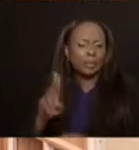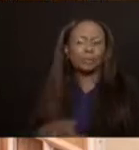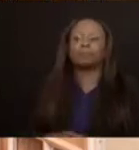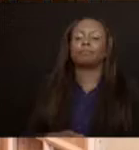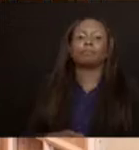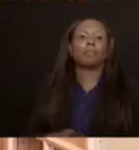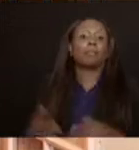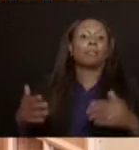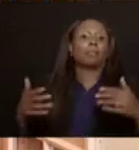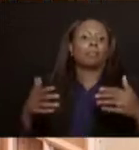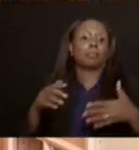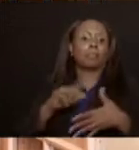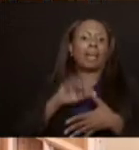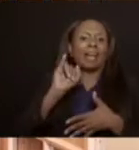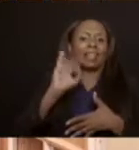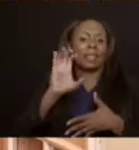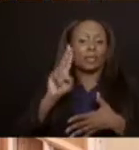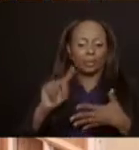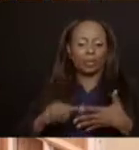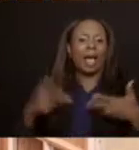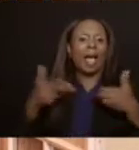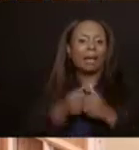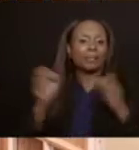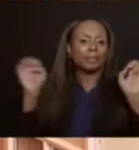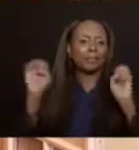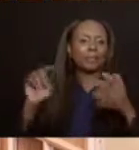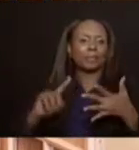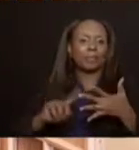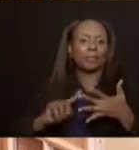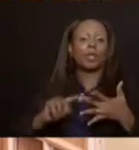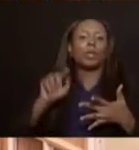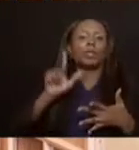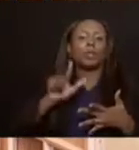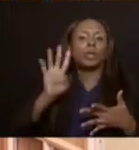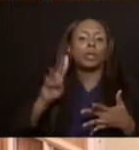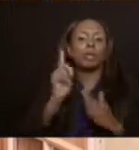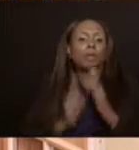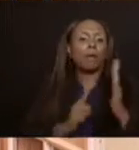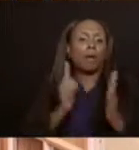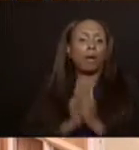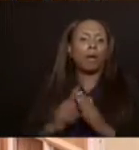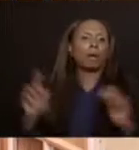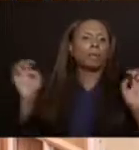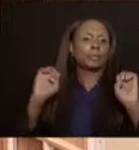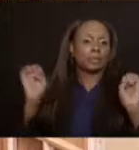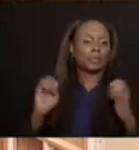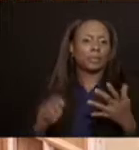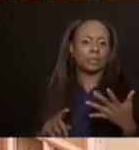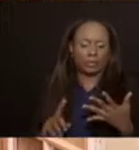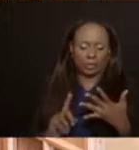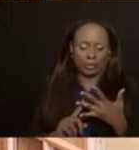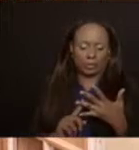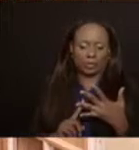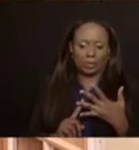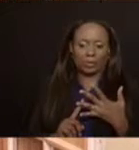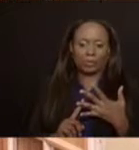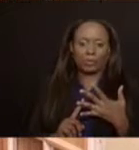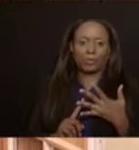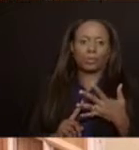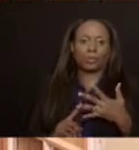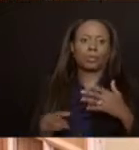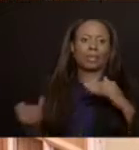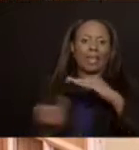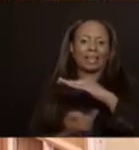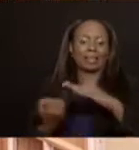and emergency, urgent care facilities, the 24-hour urgent care that we have in the polyclinic, the